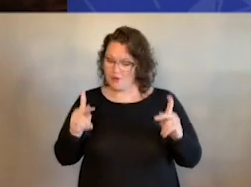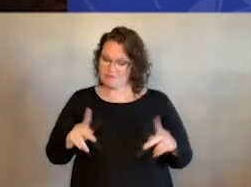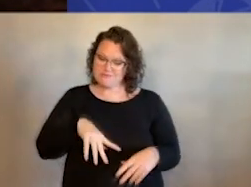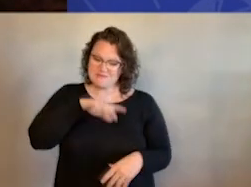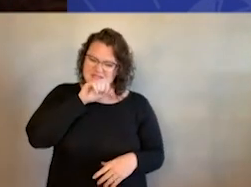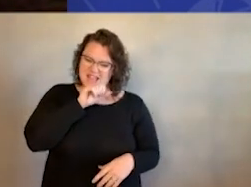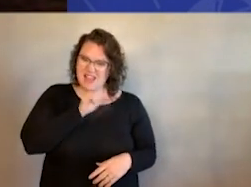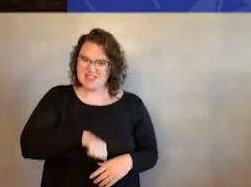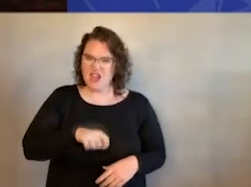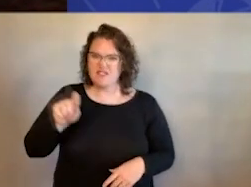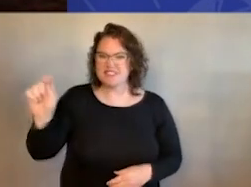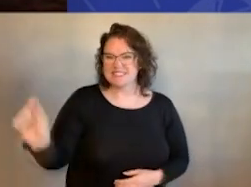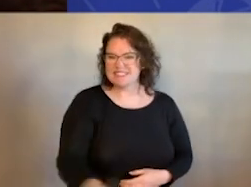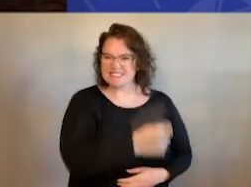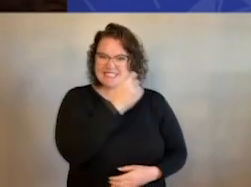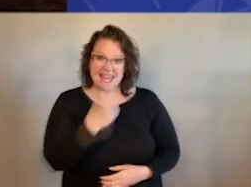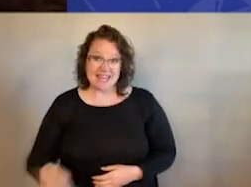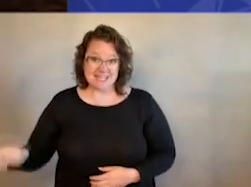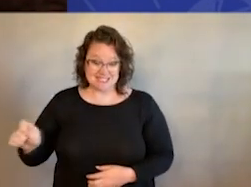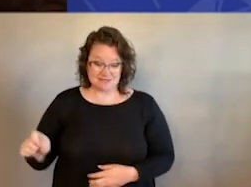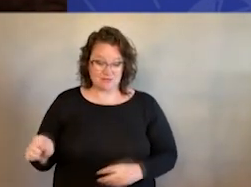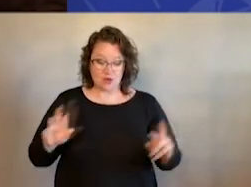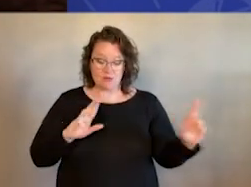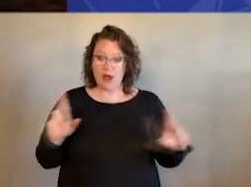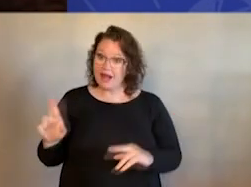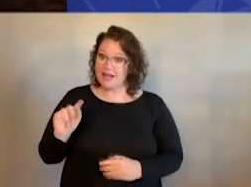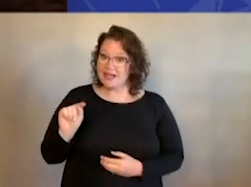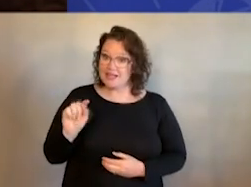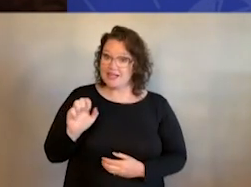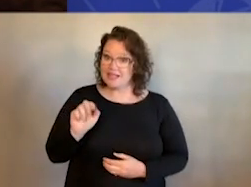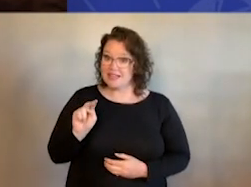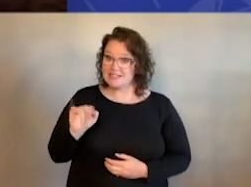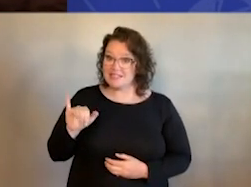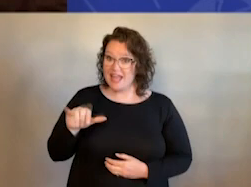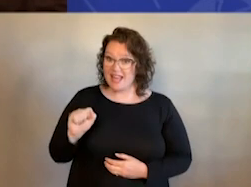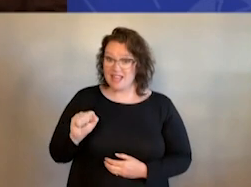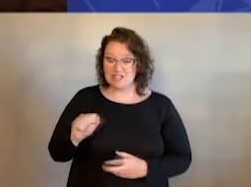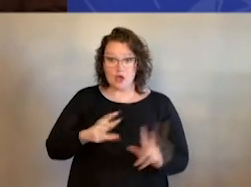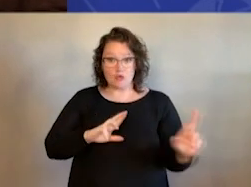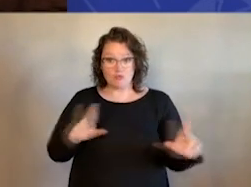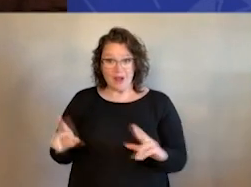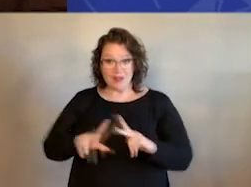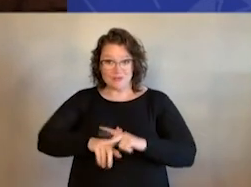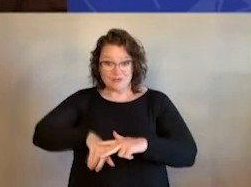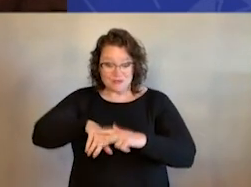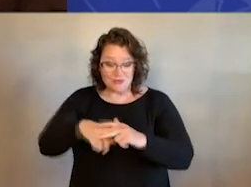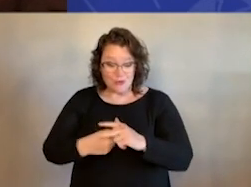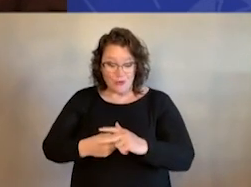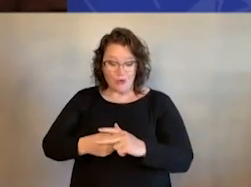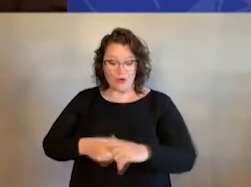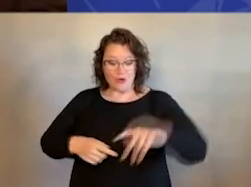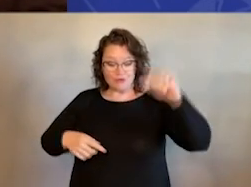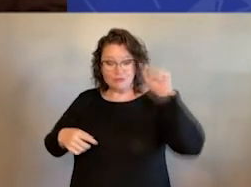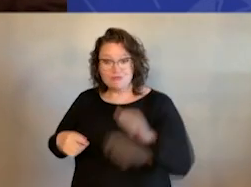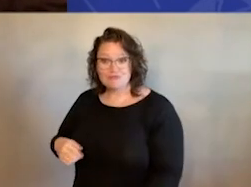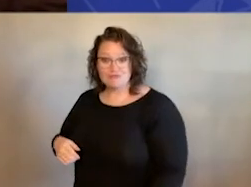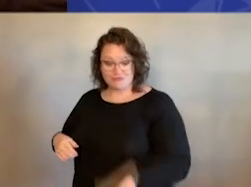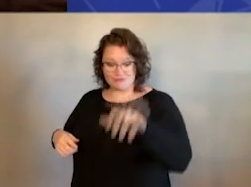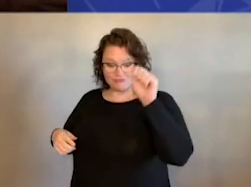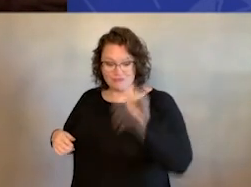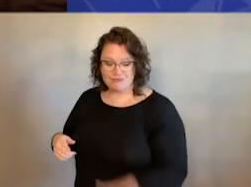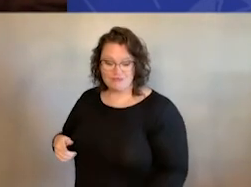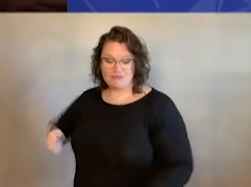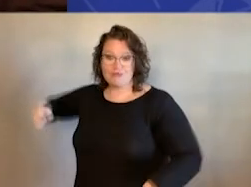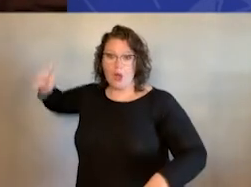I love to play tennis. Serving. And let's work on our tennis serve. Toss the ball up and hit